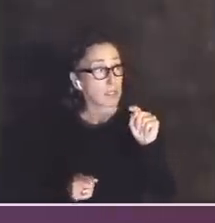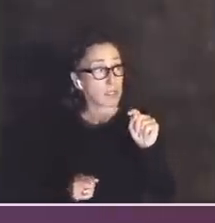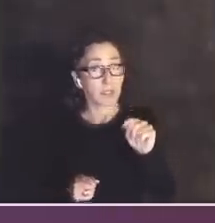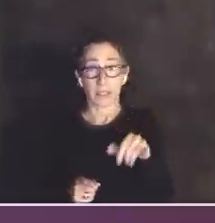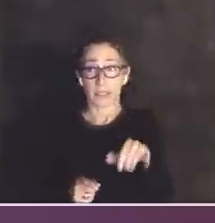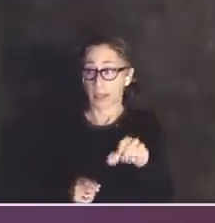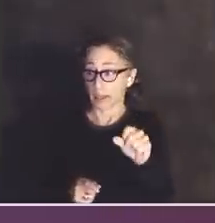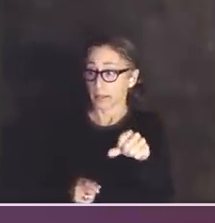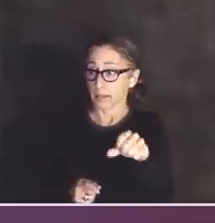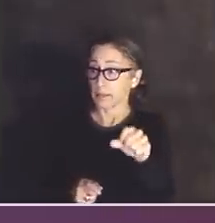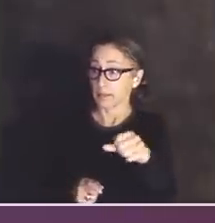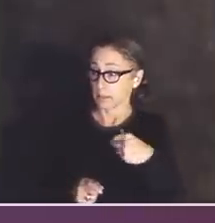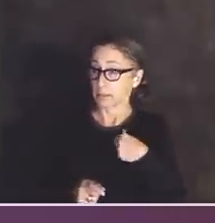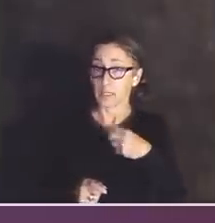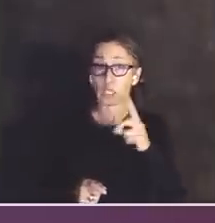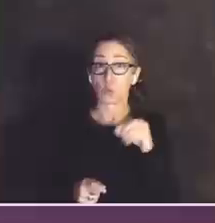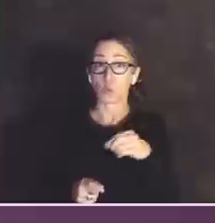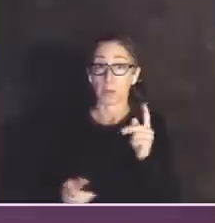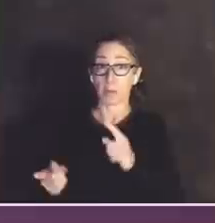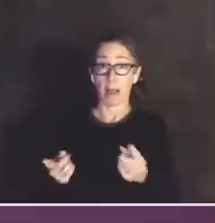Yes, I do.